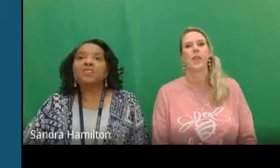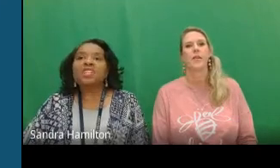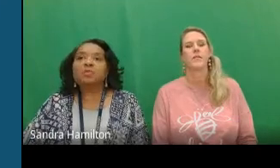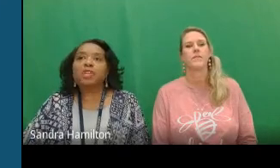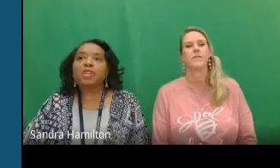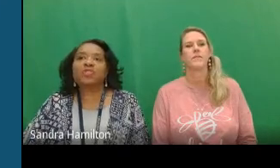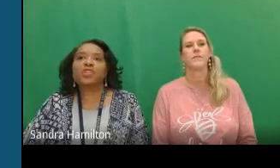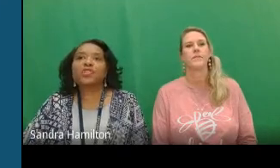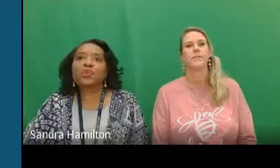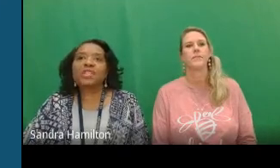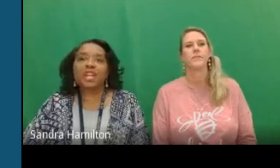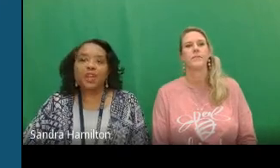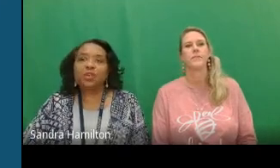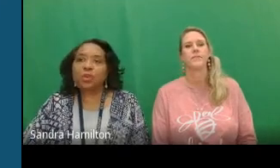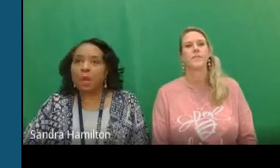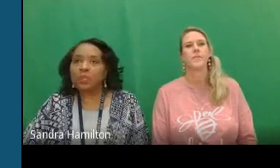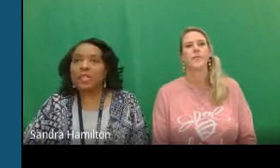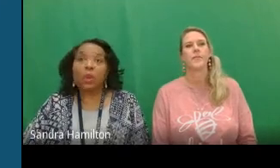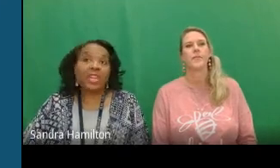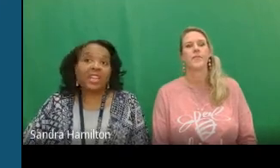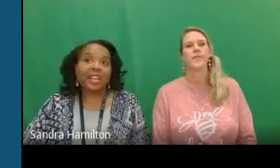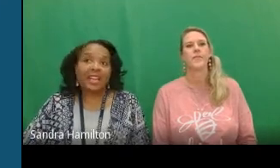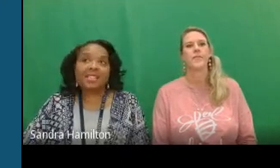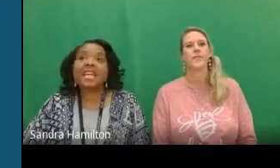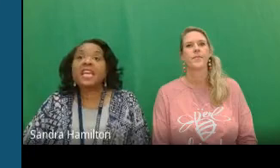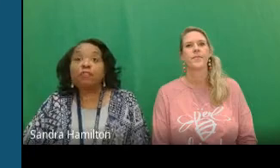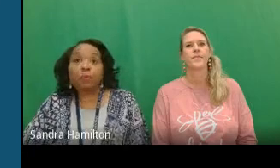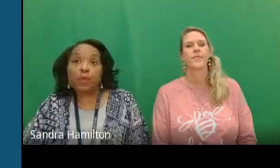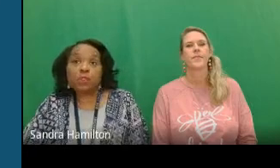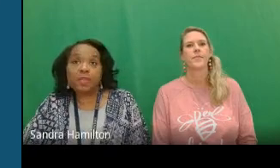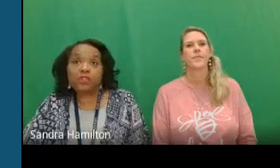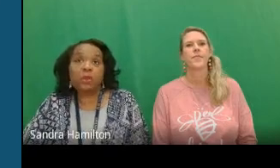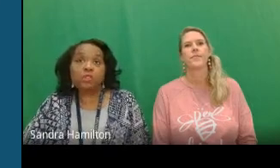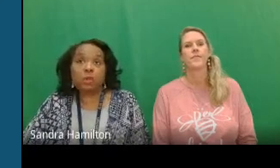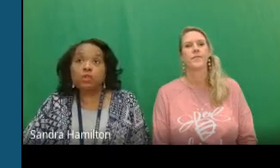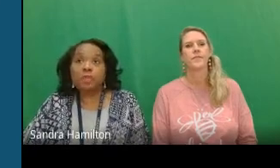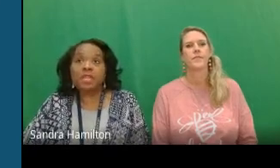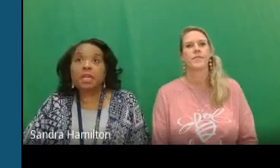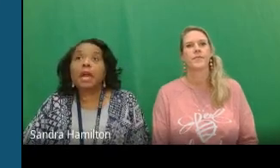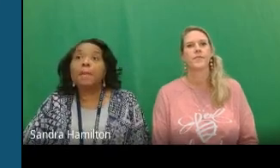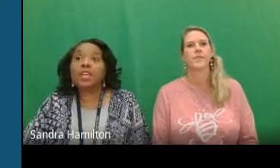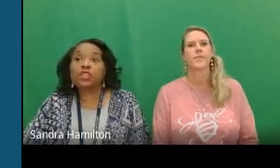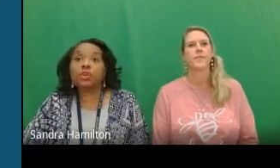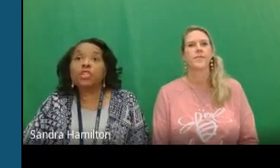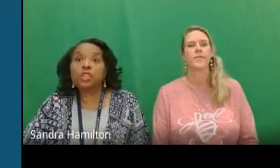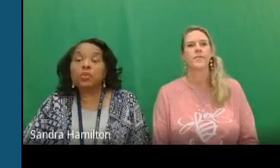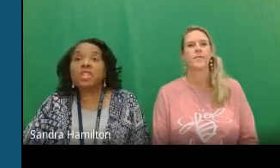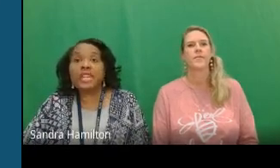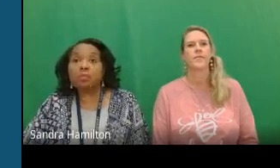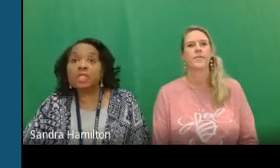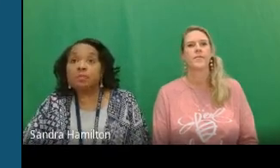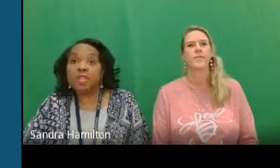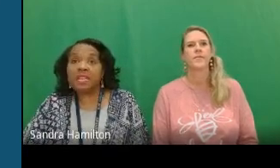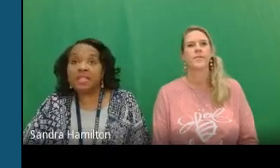would love to see pictures of our students learning remotely or in class. If you post a picture on social media, make sure to use